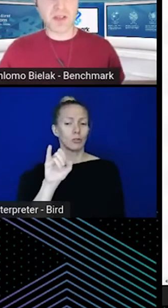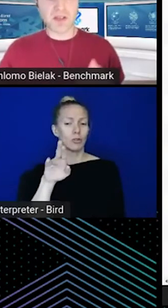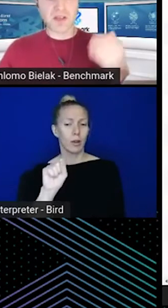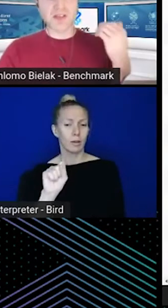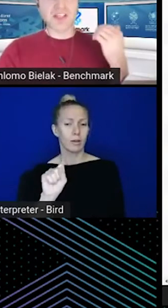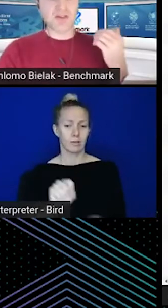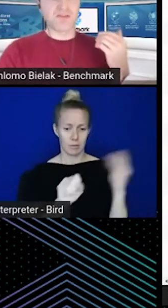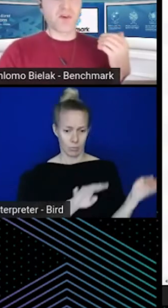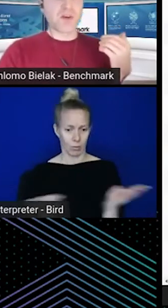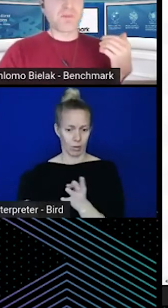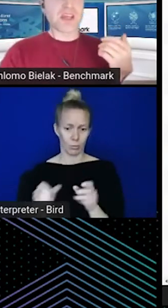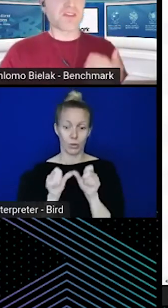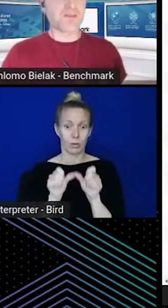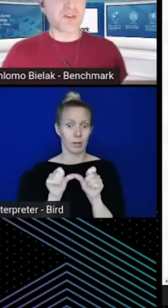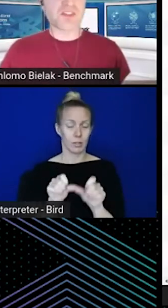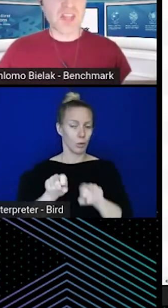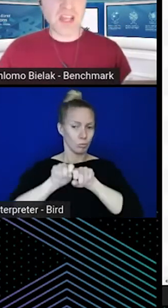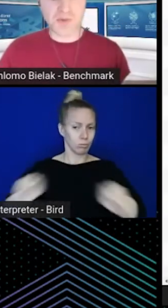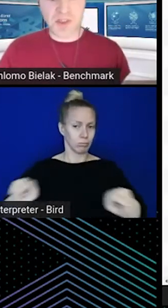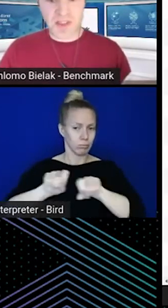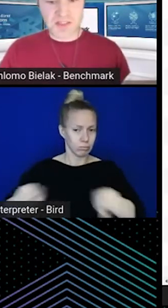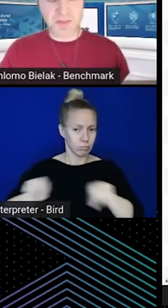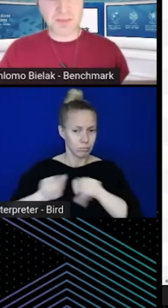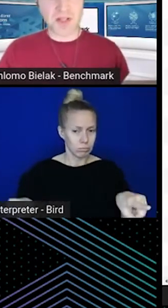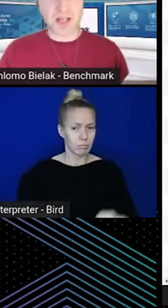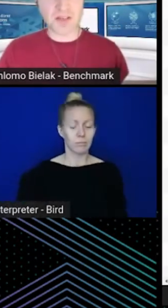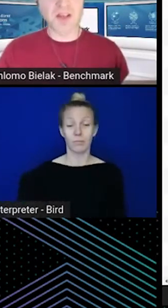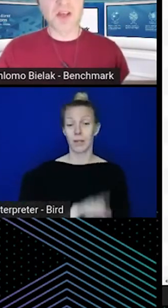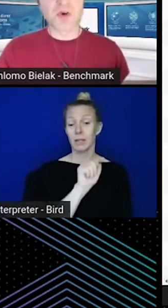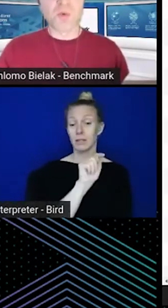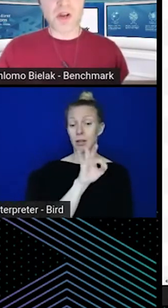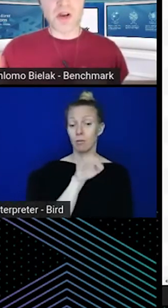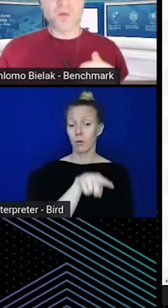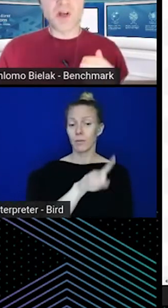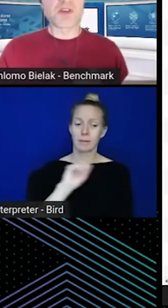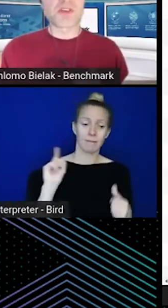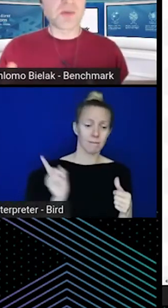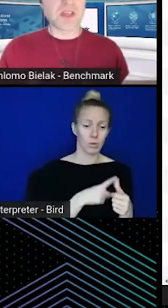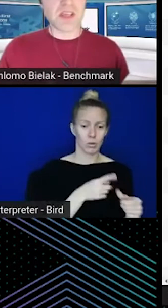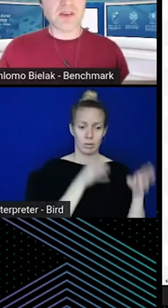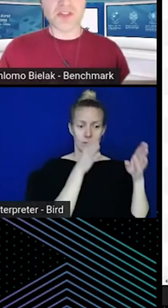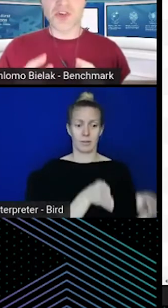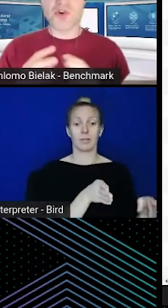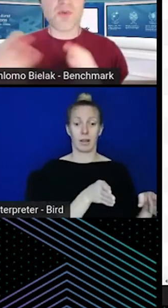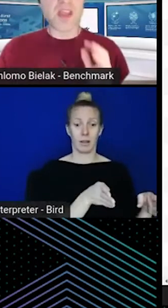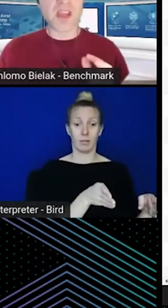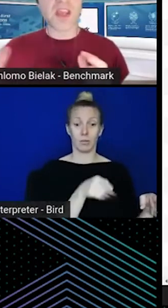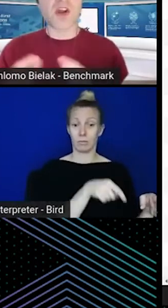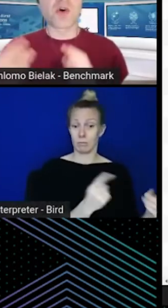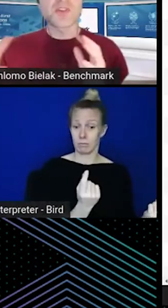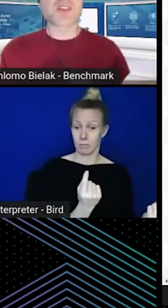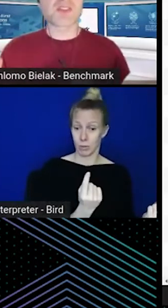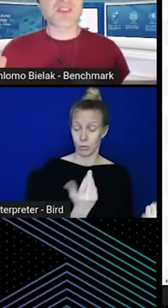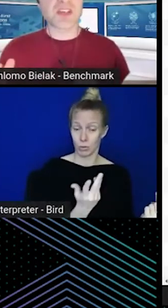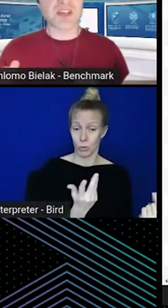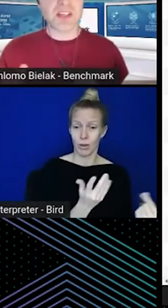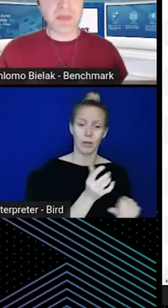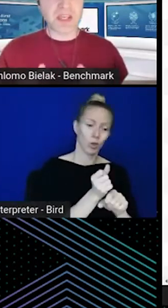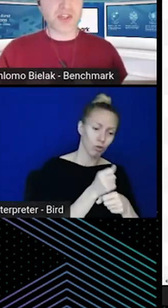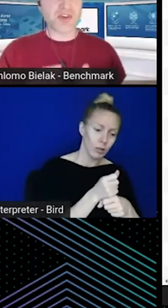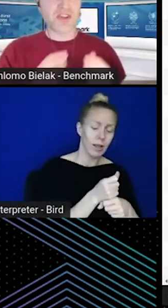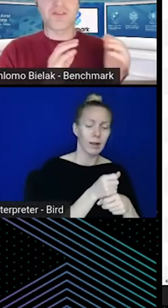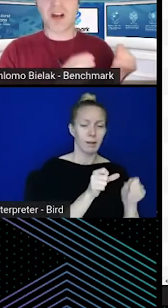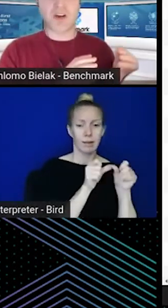deployment. Terraform being the first stage within this pipeline, where what you're doing here is you're creating and always